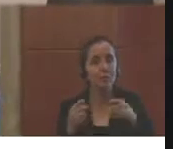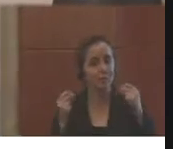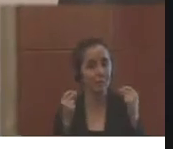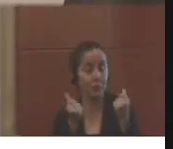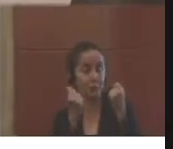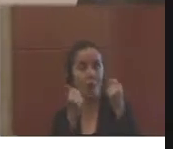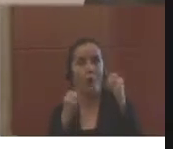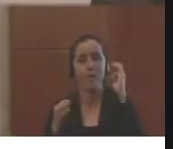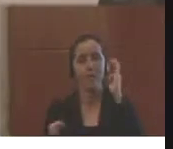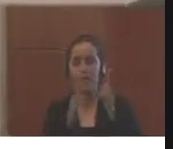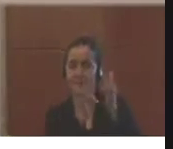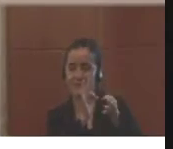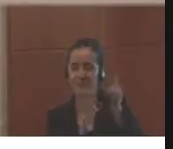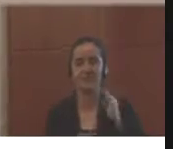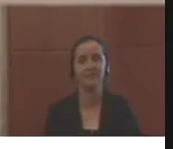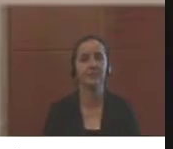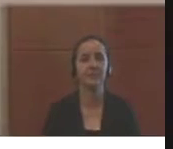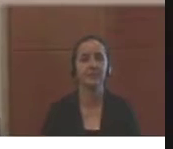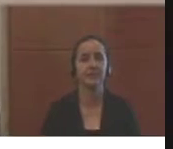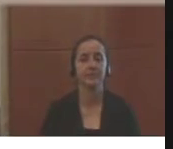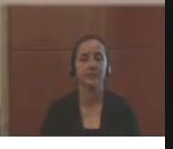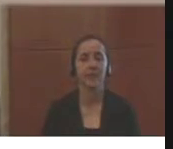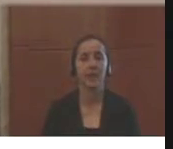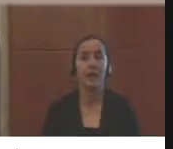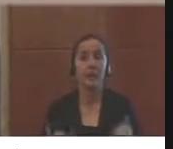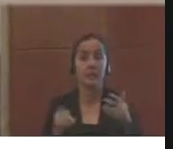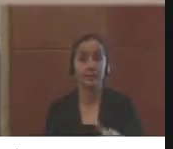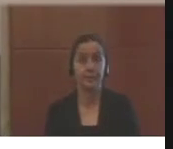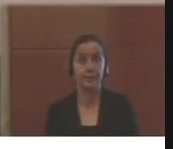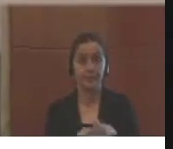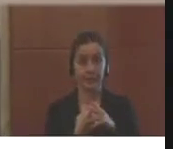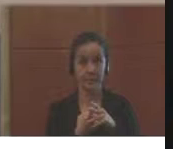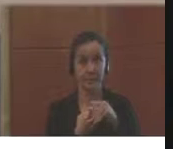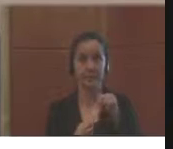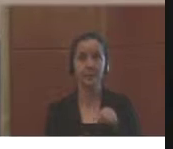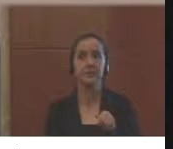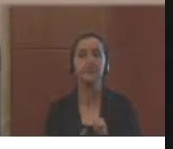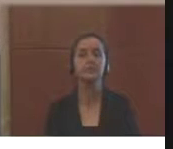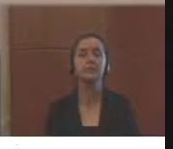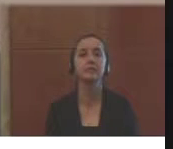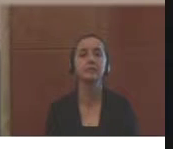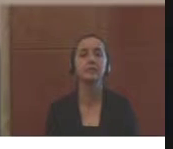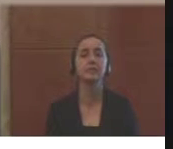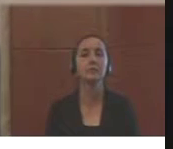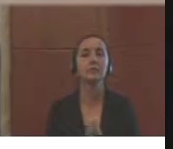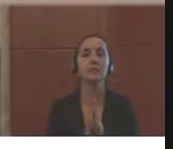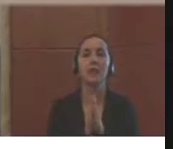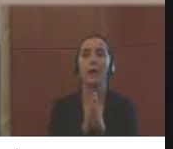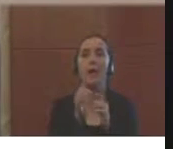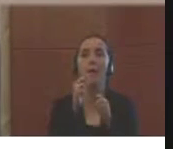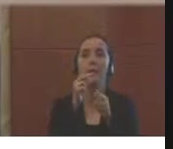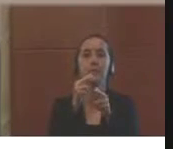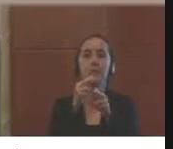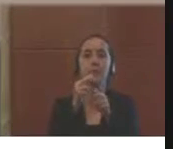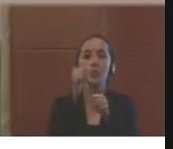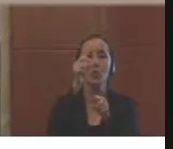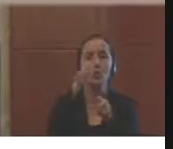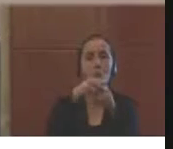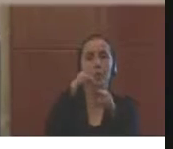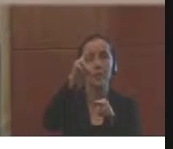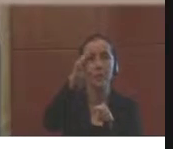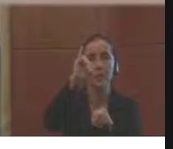depending on how we can be more efficient with our time use. In order to begin the